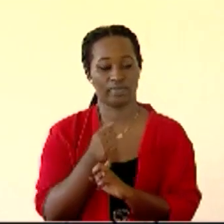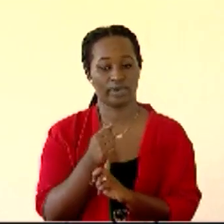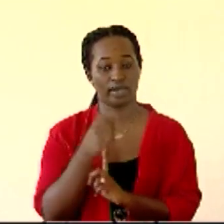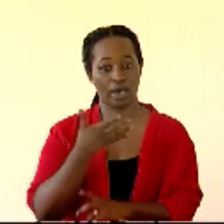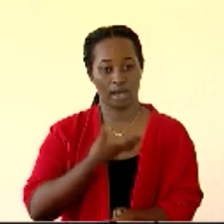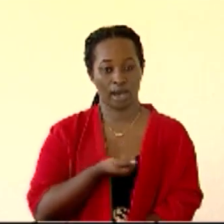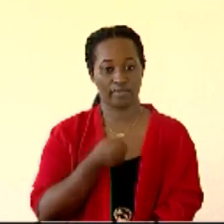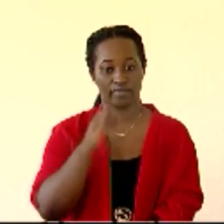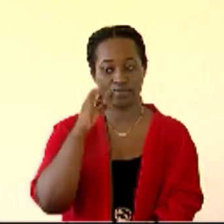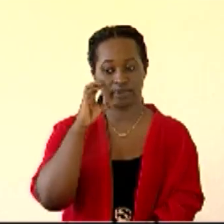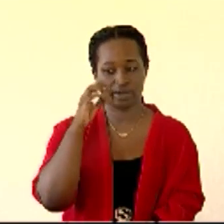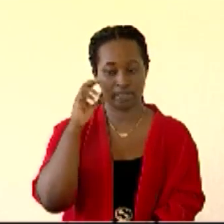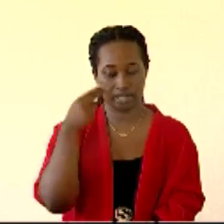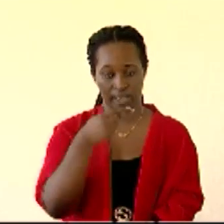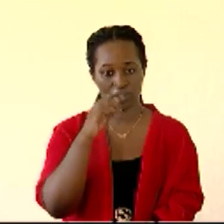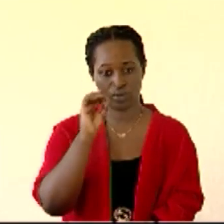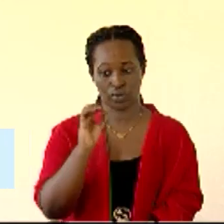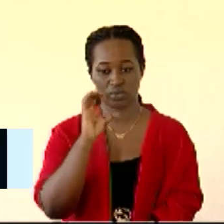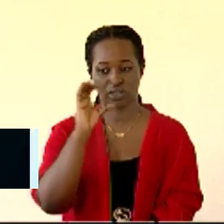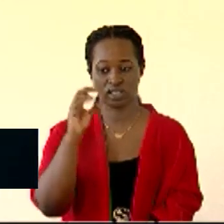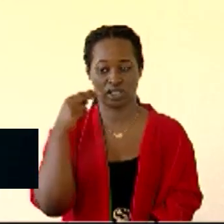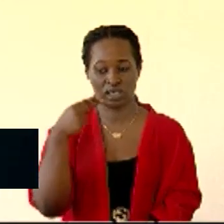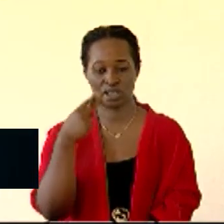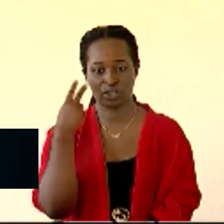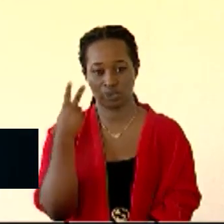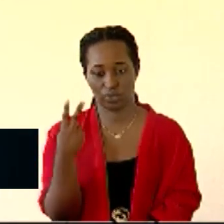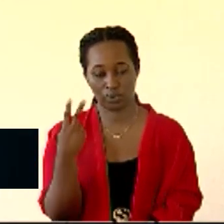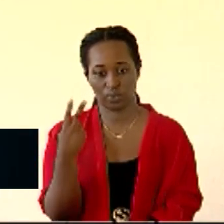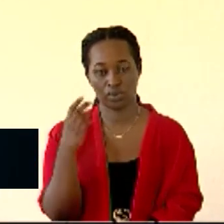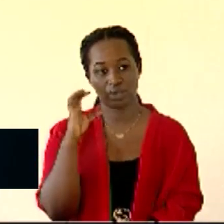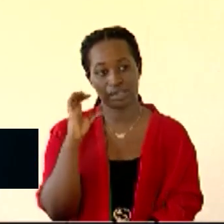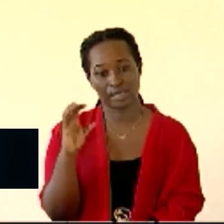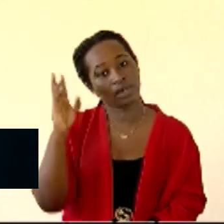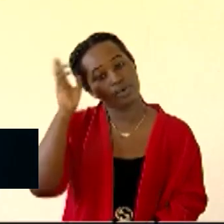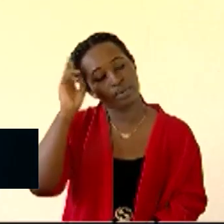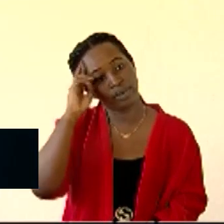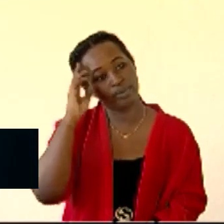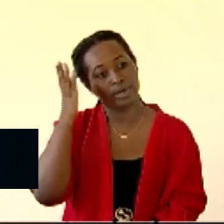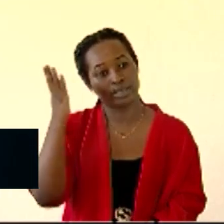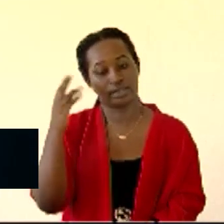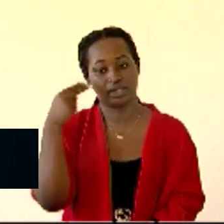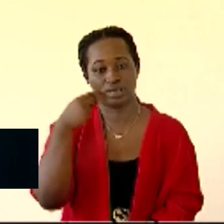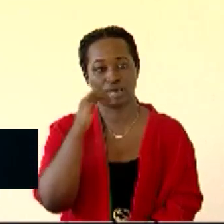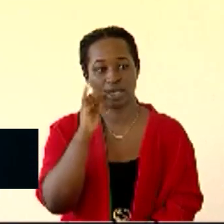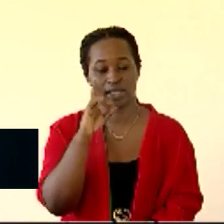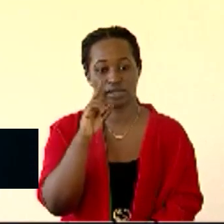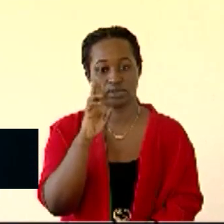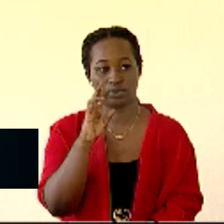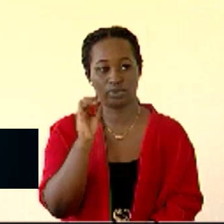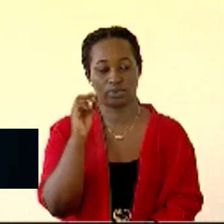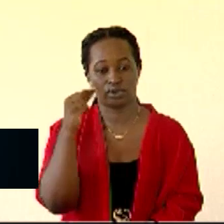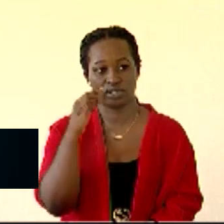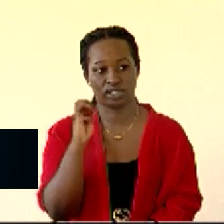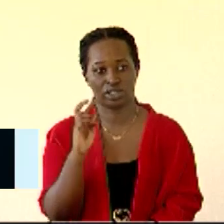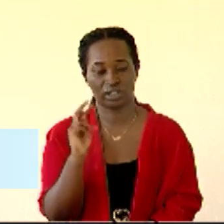HO, CH2, C. So you remember this hydrogen,